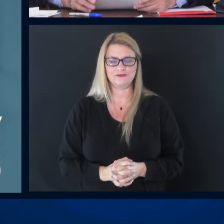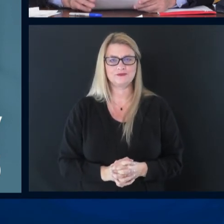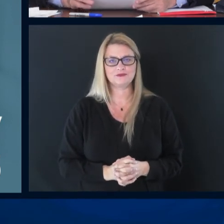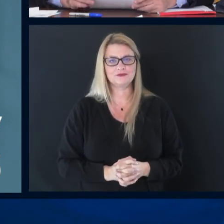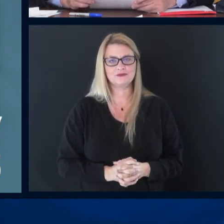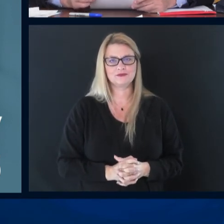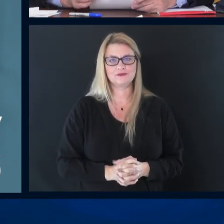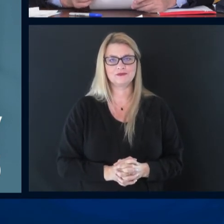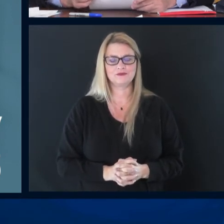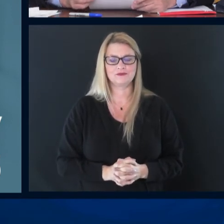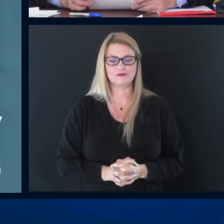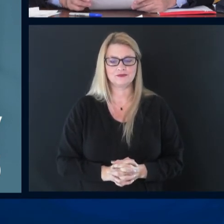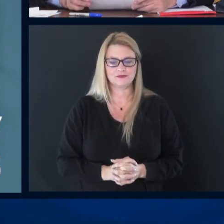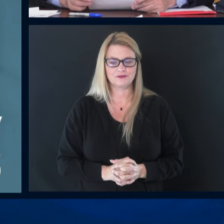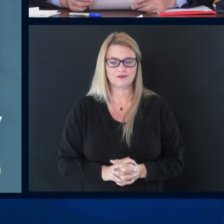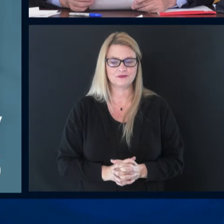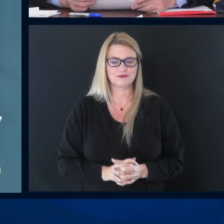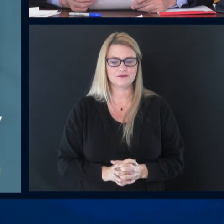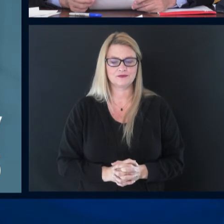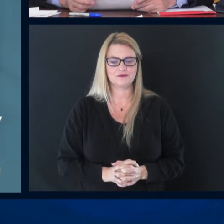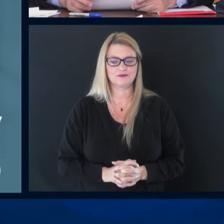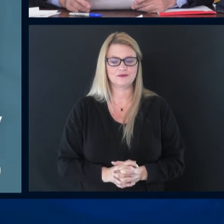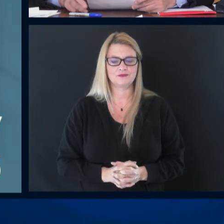and get you moving forward here.